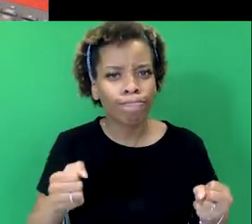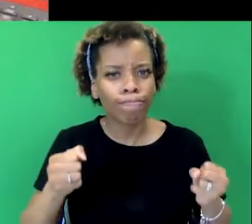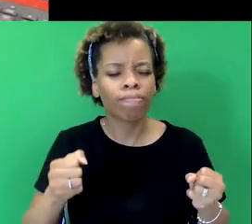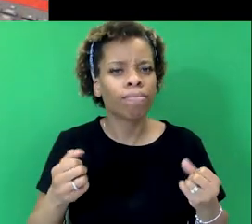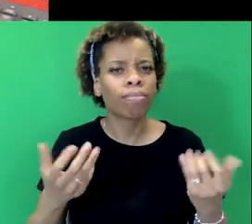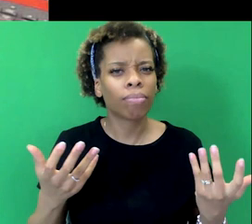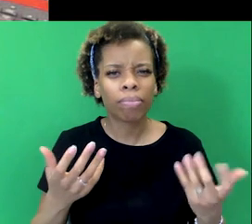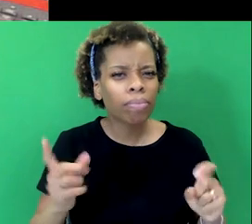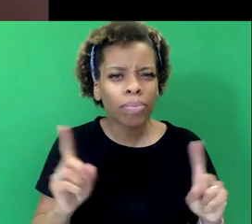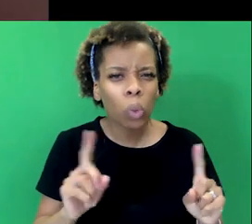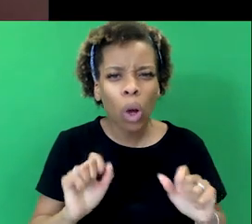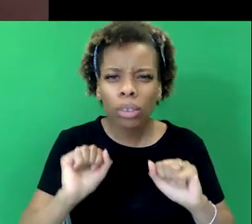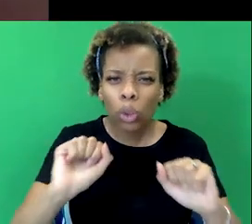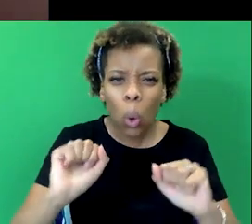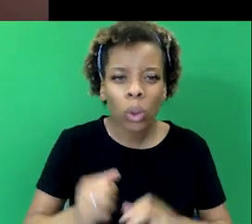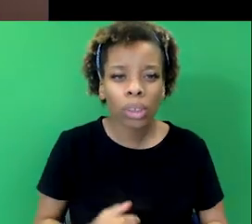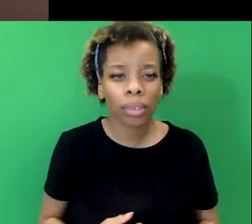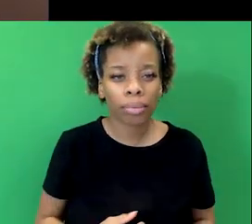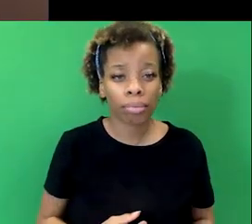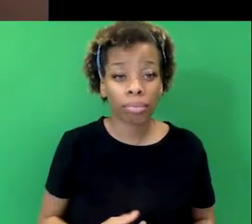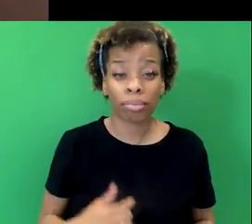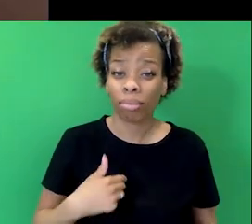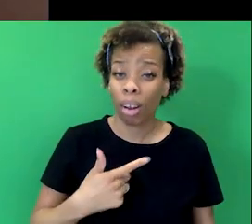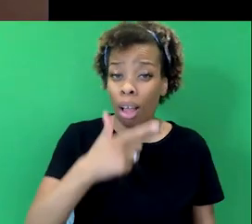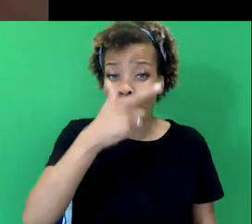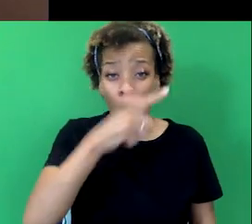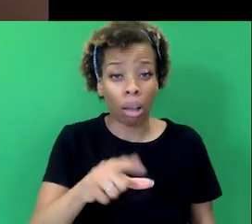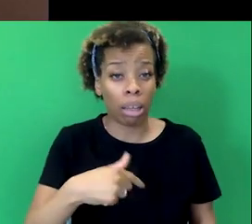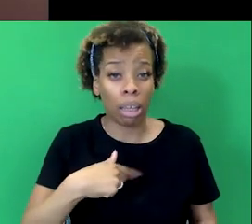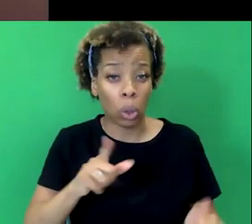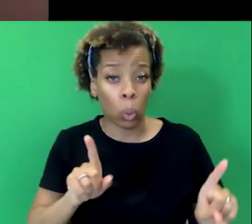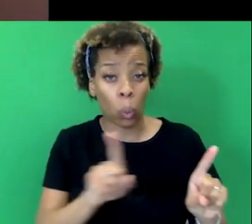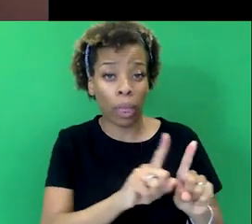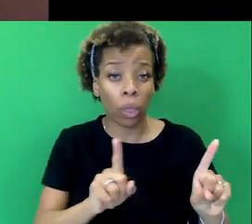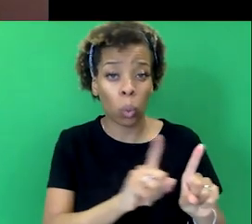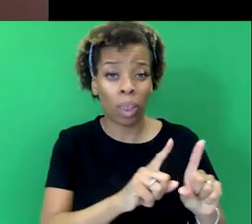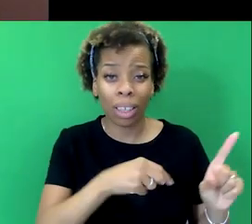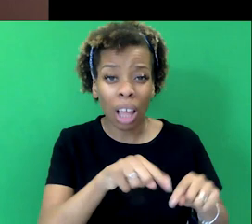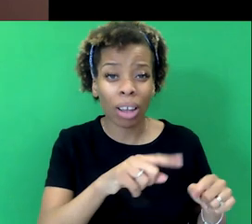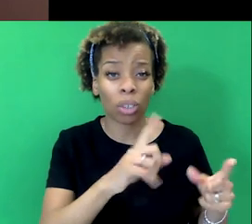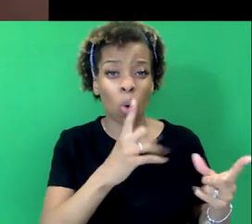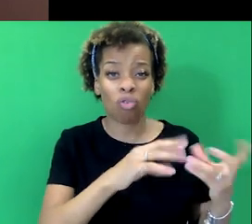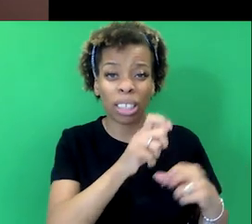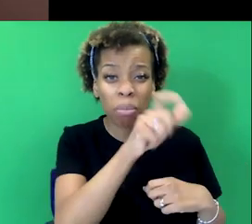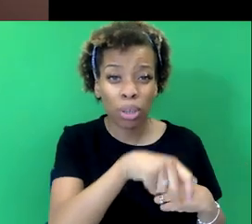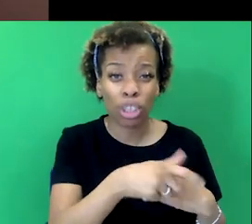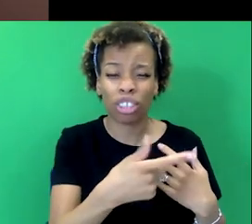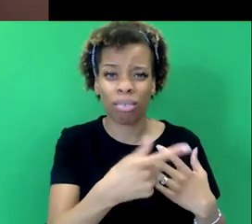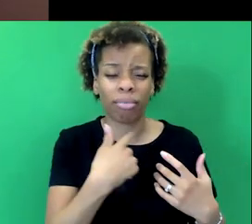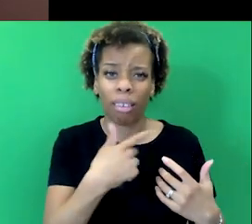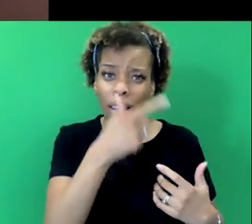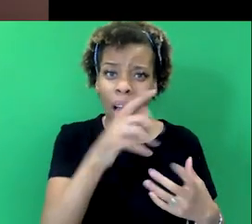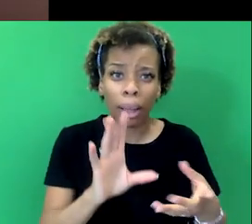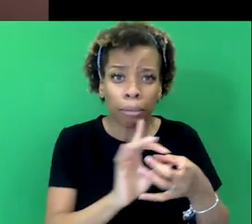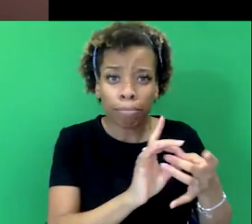much as historians? I think I've been lucky with my creatives, so I can make that statement. I feel quite